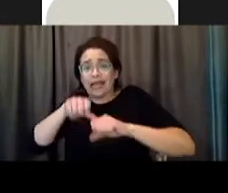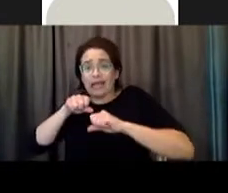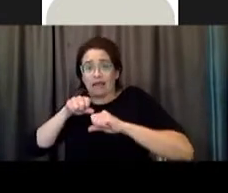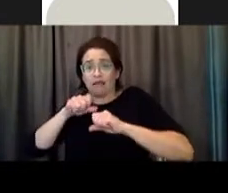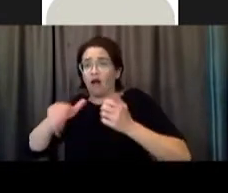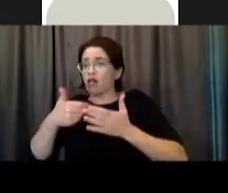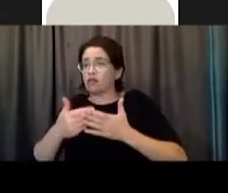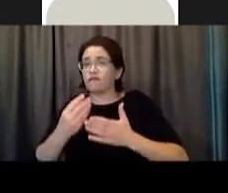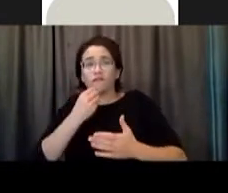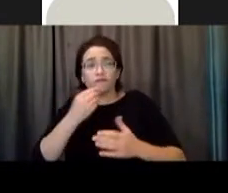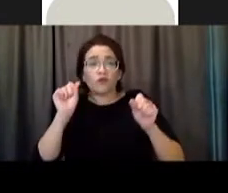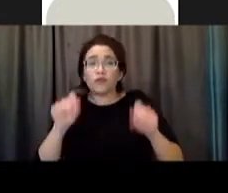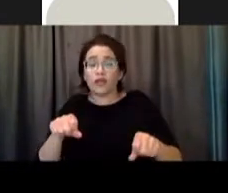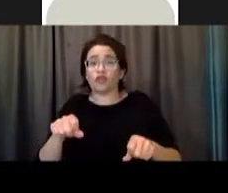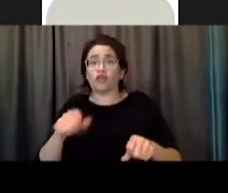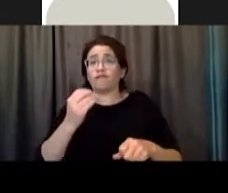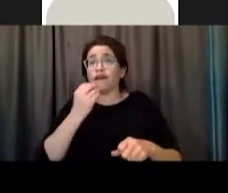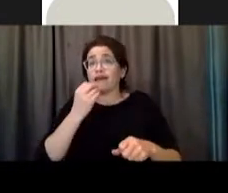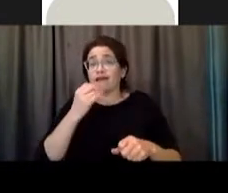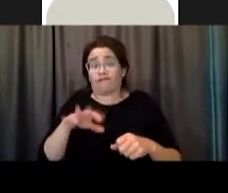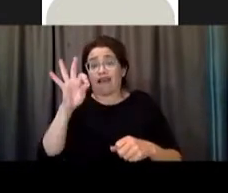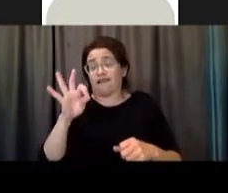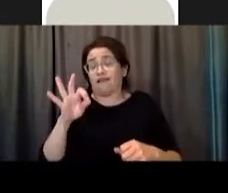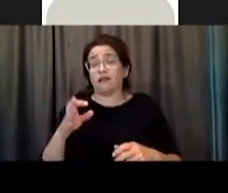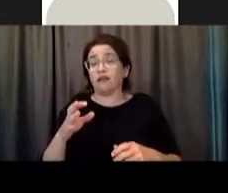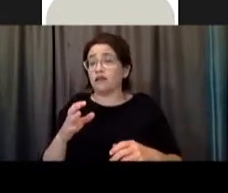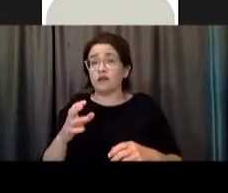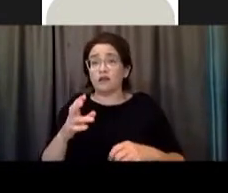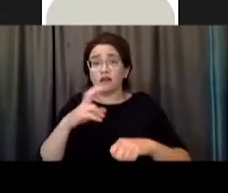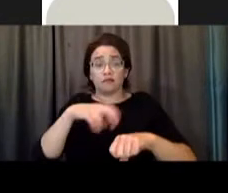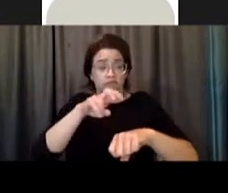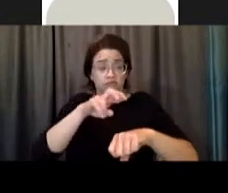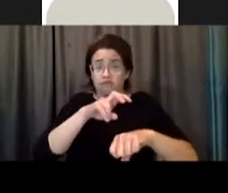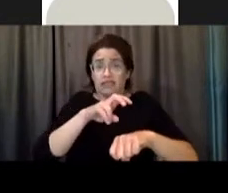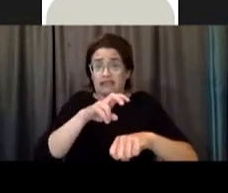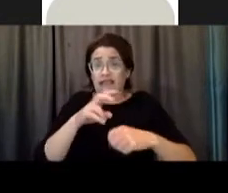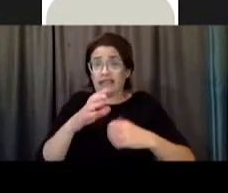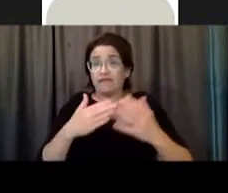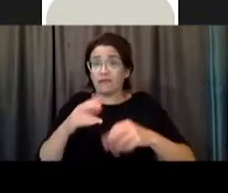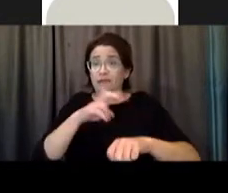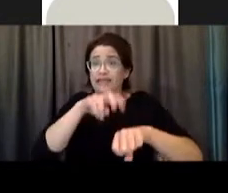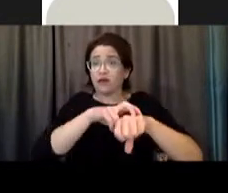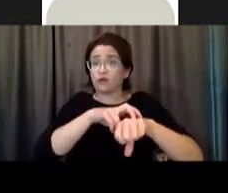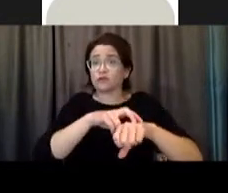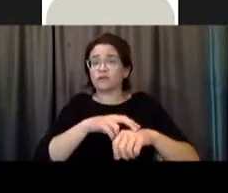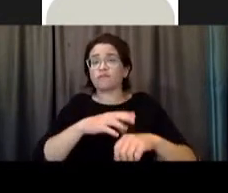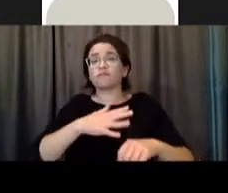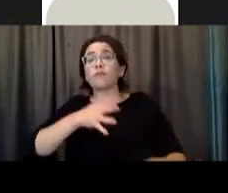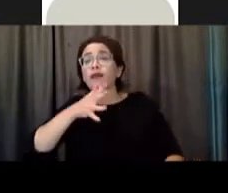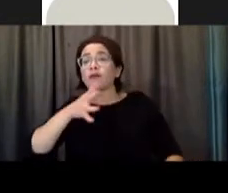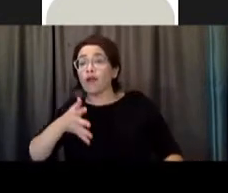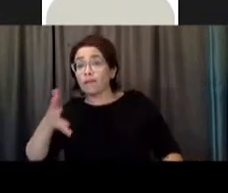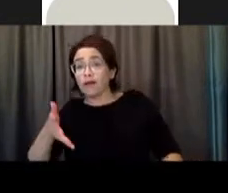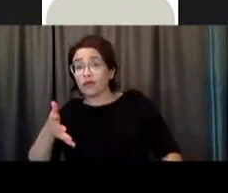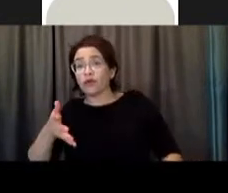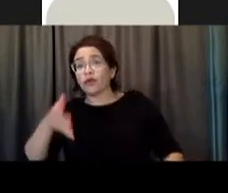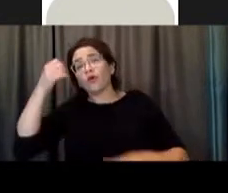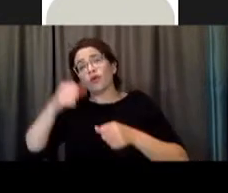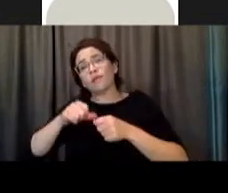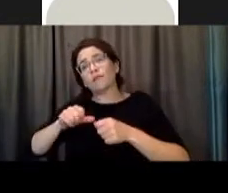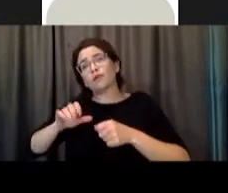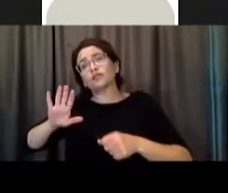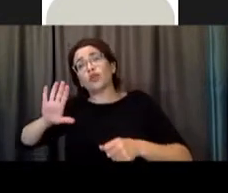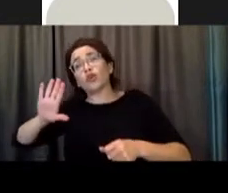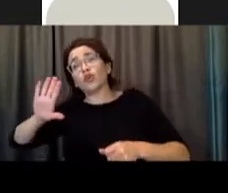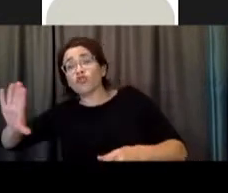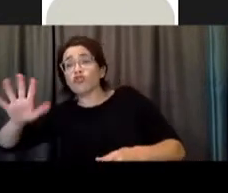even the potatoes that were cooked on the stove, literally leaving nothing. My own grandmother recalls her mother falling to her knees and crying at